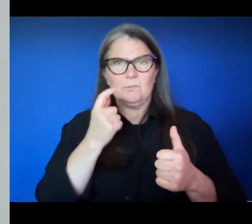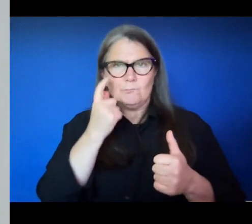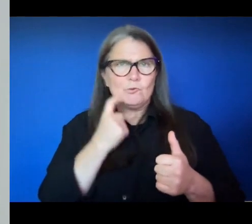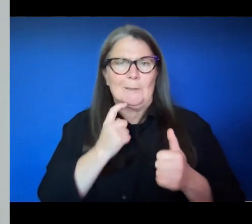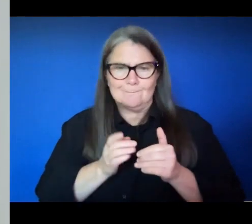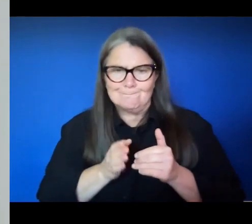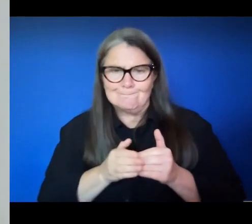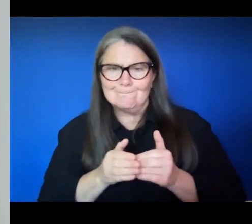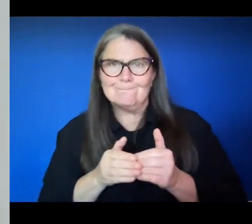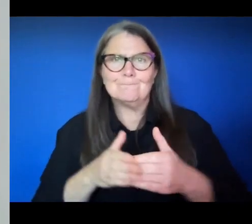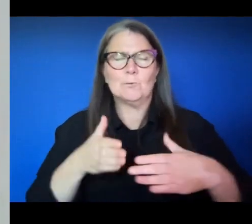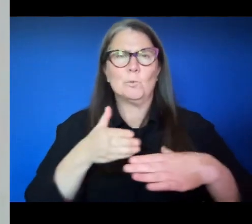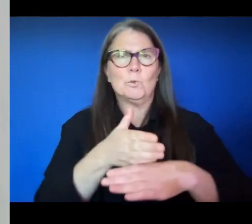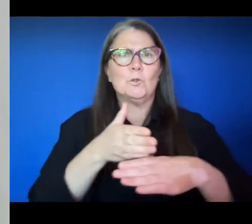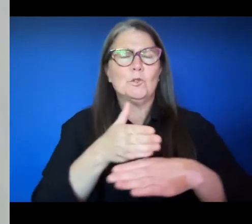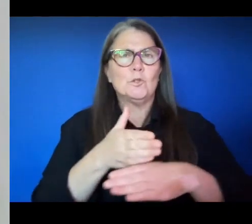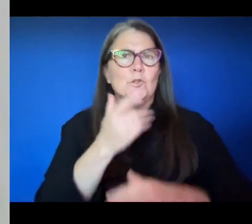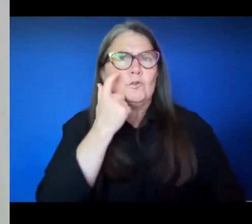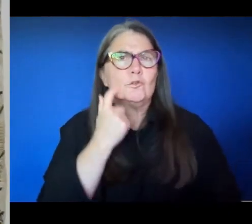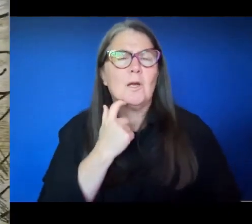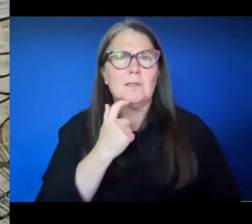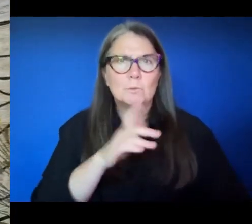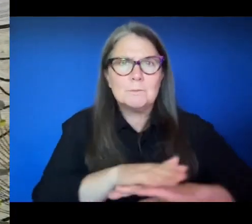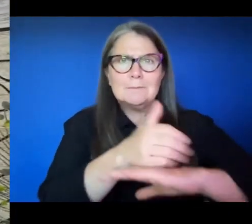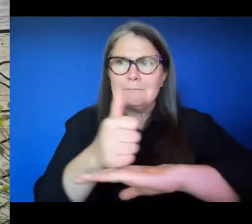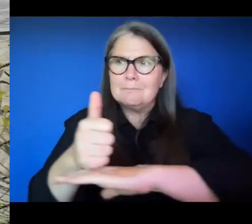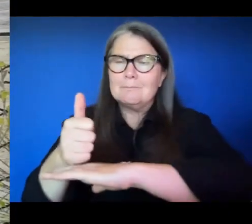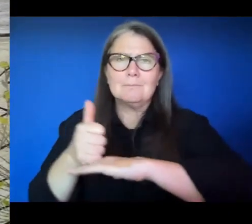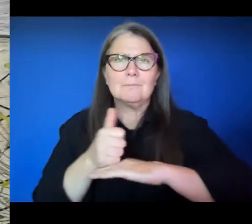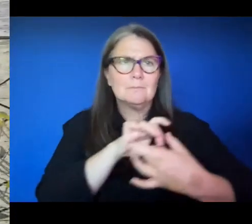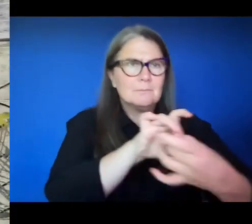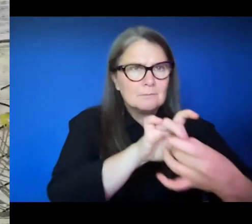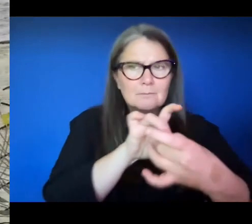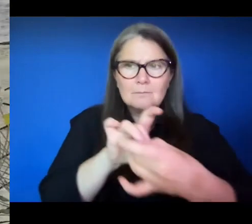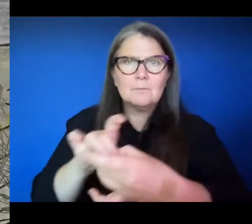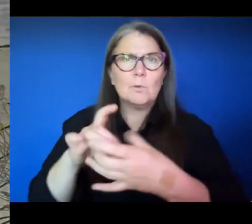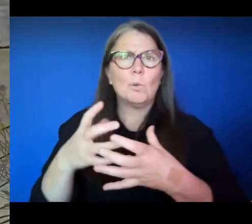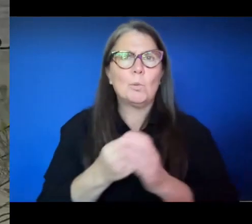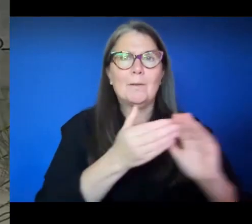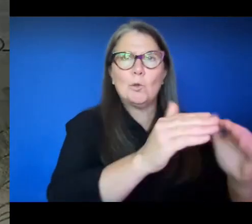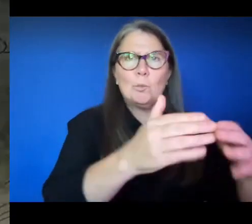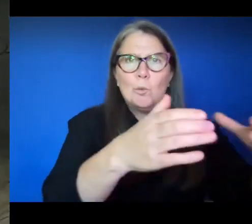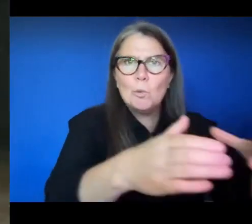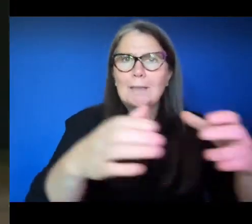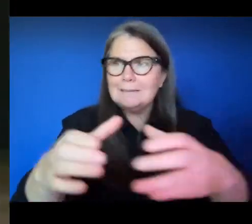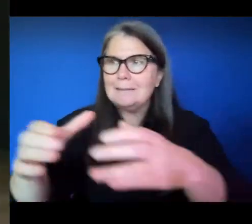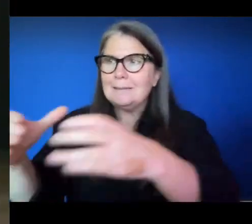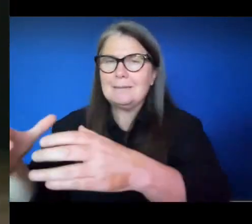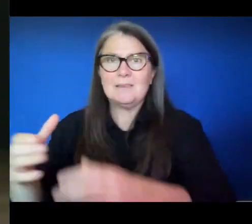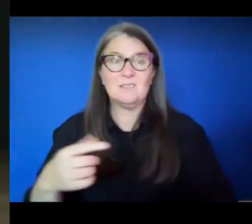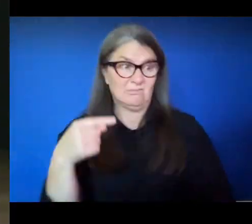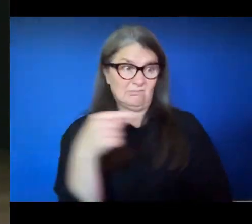and forming relationships with communities whose objects they have in their collections and that sort of